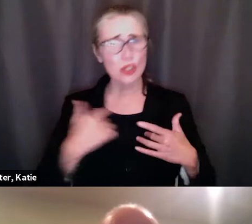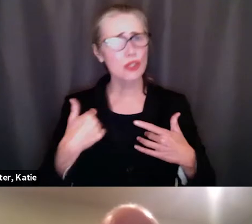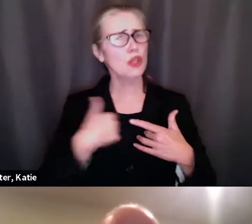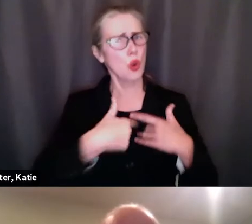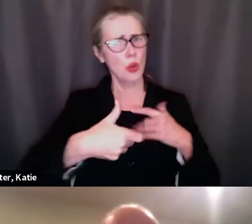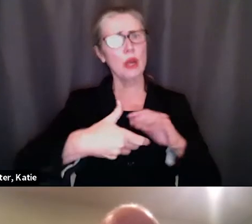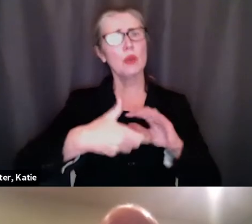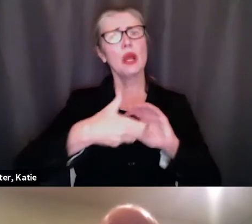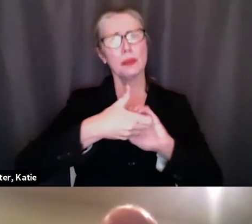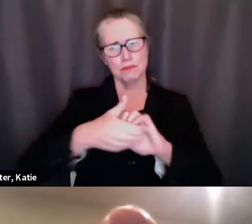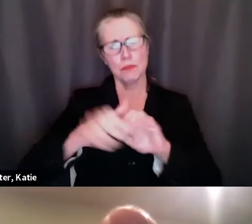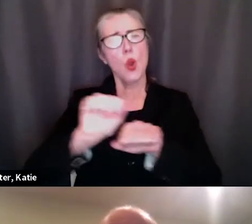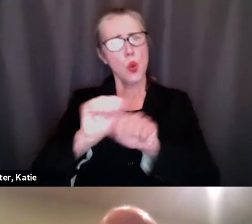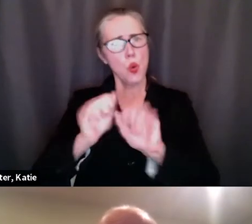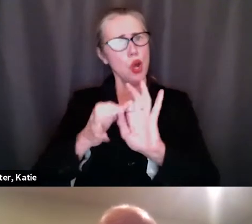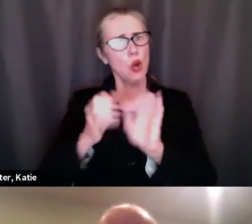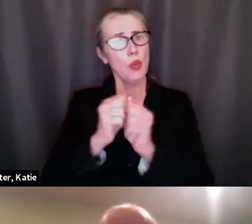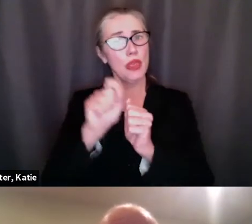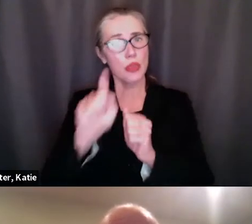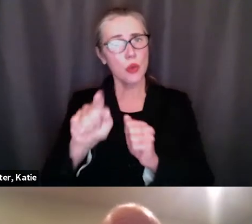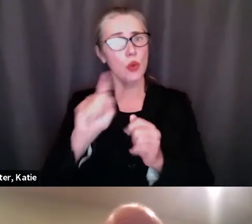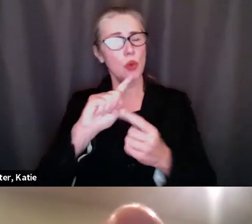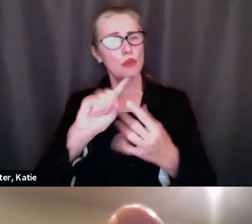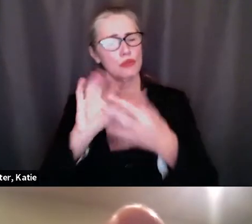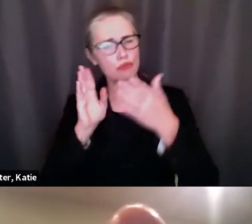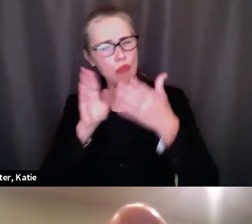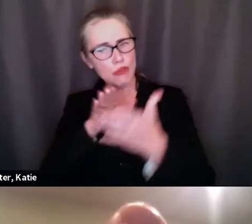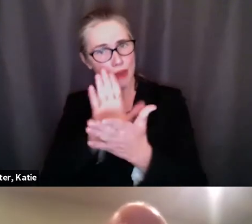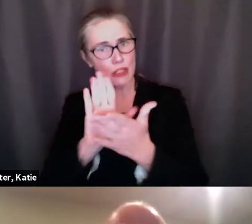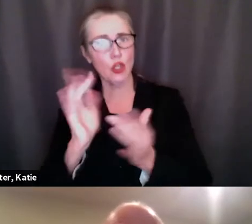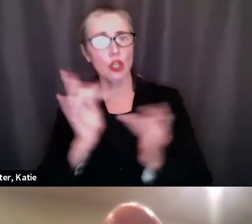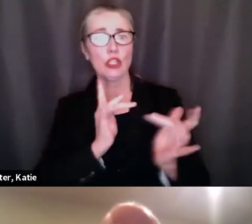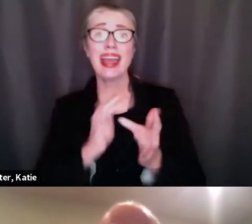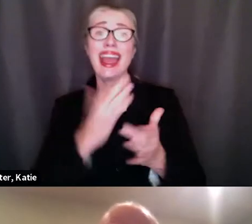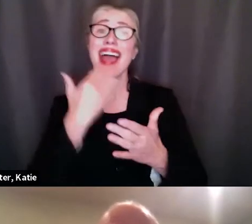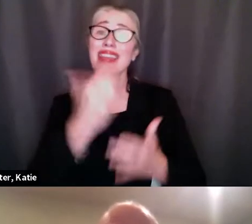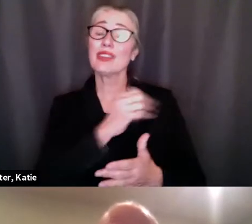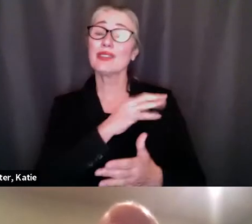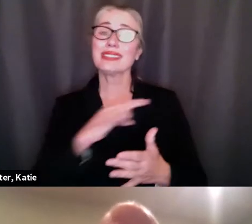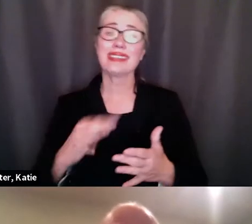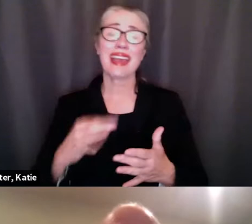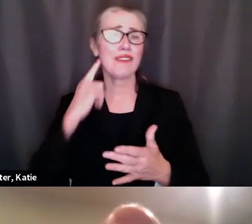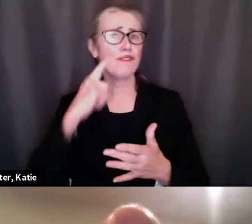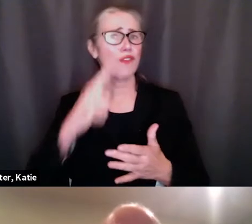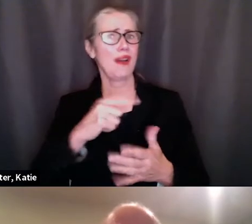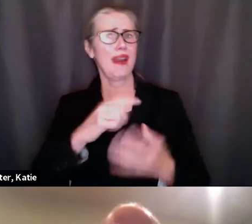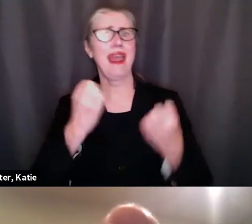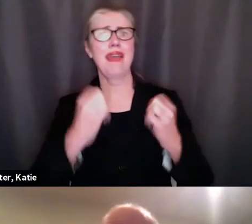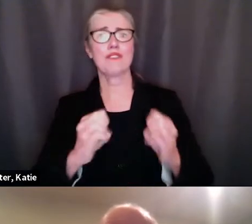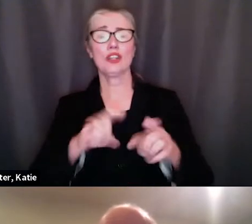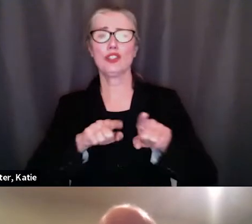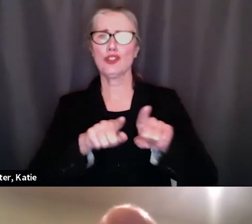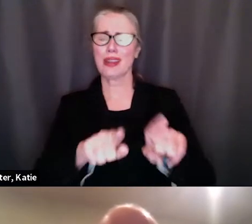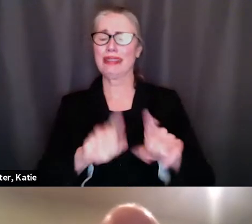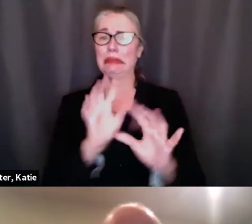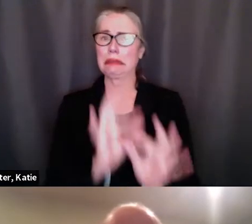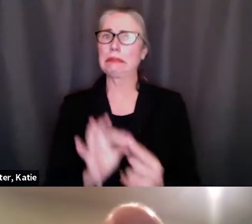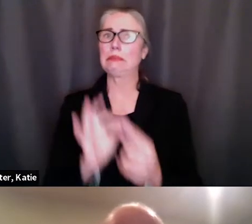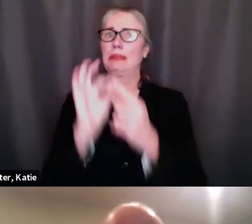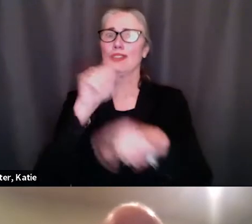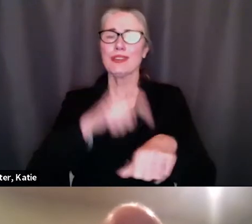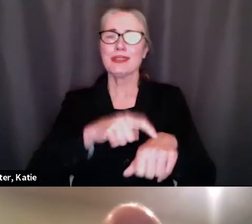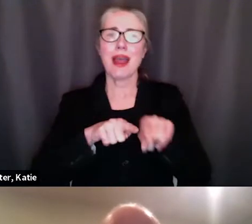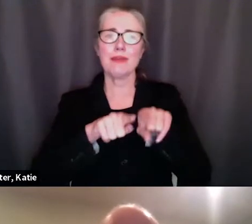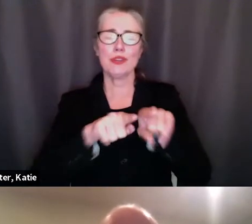i'd also like to thank the entire monroe staff and the district for their efforts during this unprecedented time in education thank you monroe staff for giving us